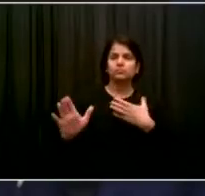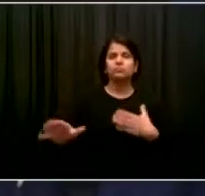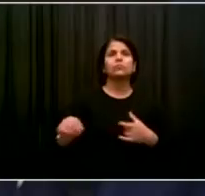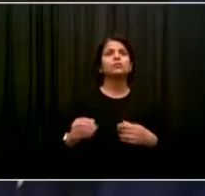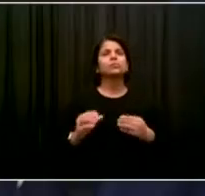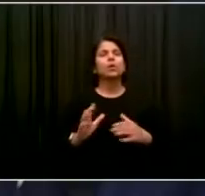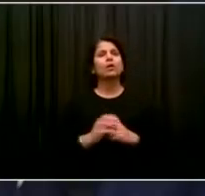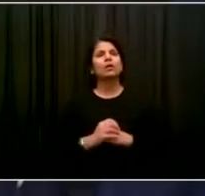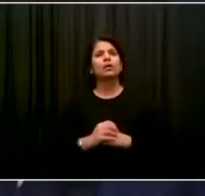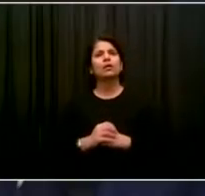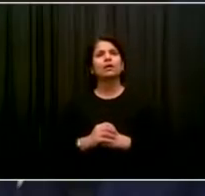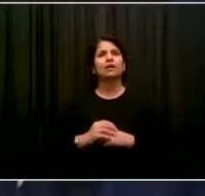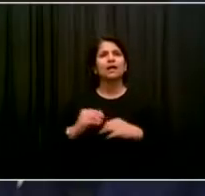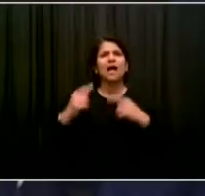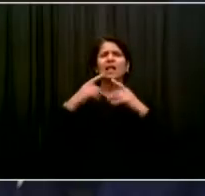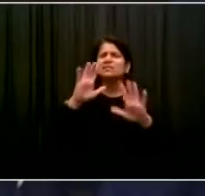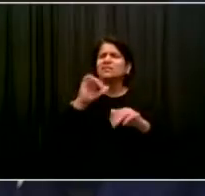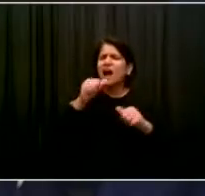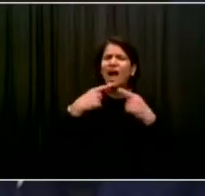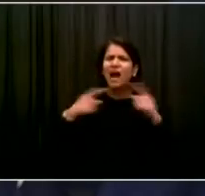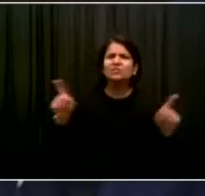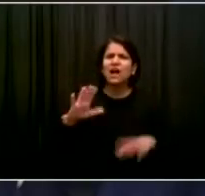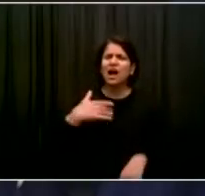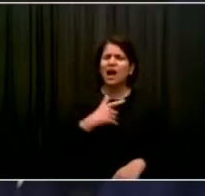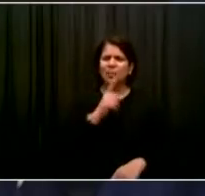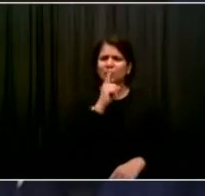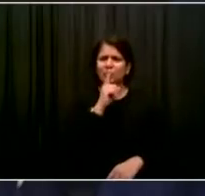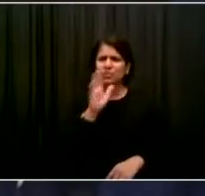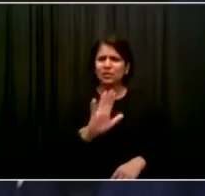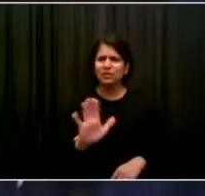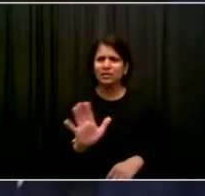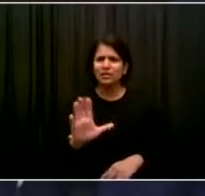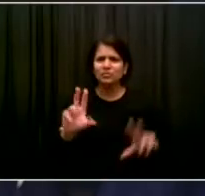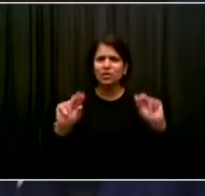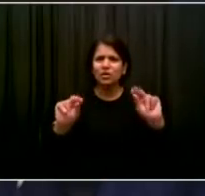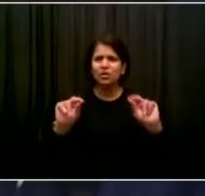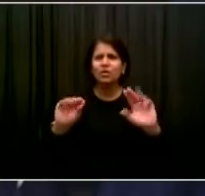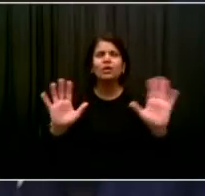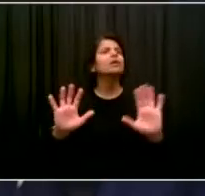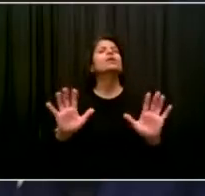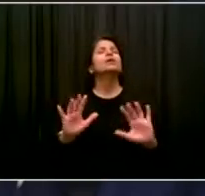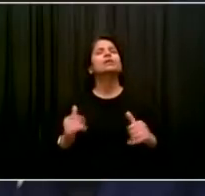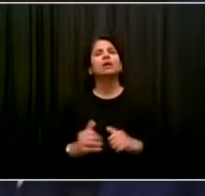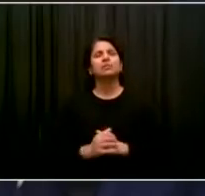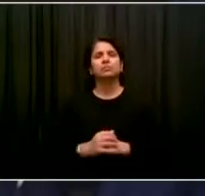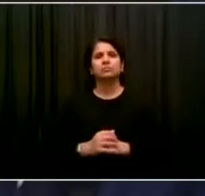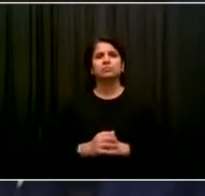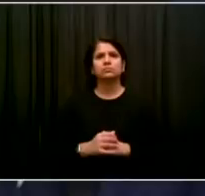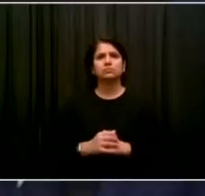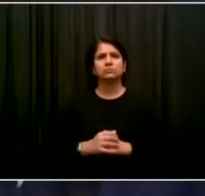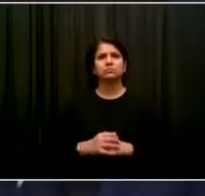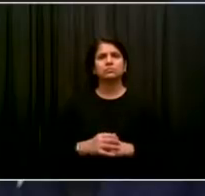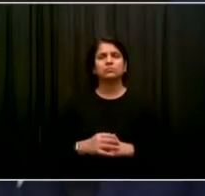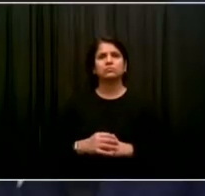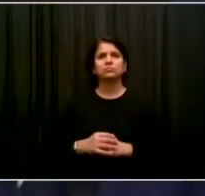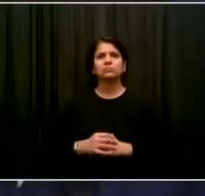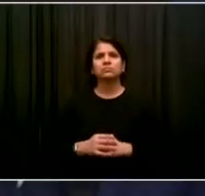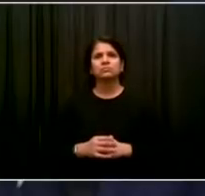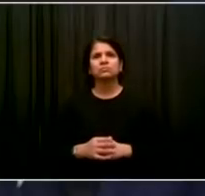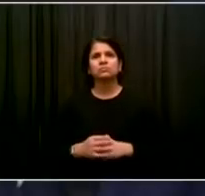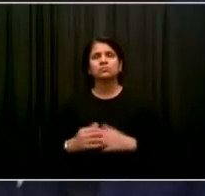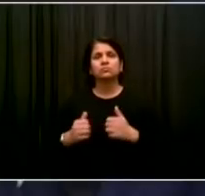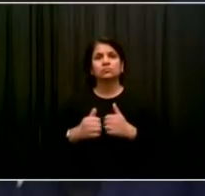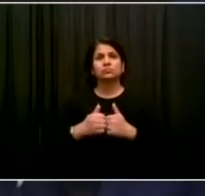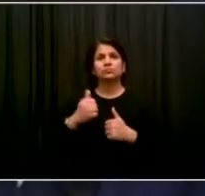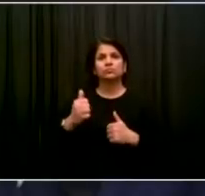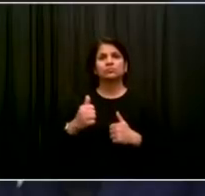There's not been any announcement what we're doing, because to turn around and do a remote learning option is not an easy thing to do. For those who've